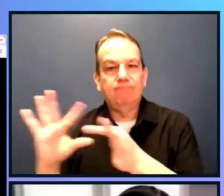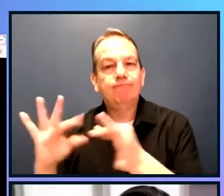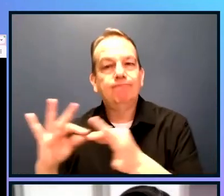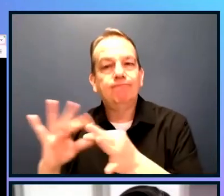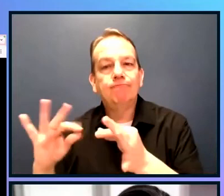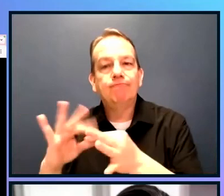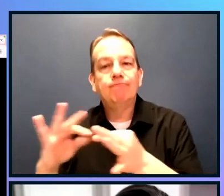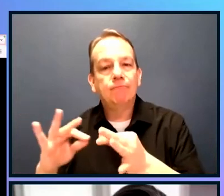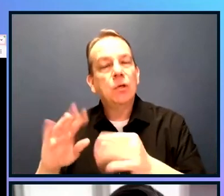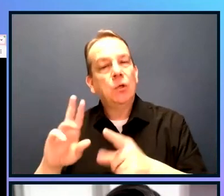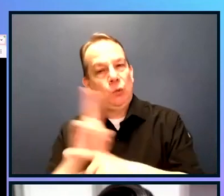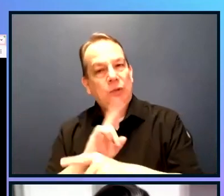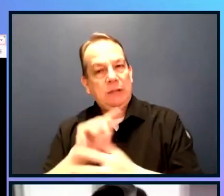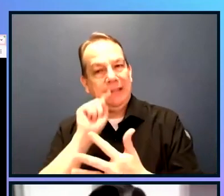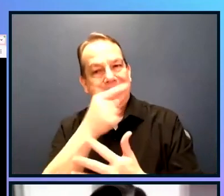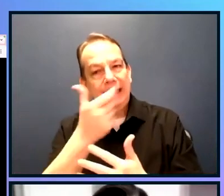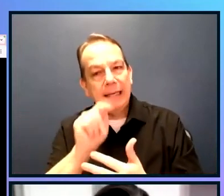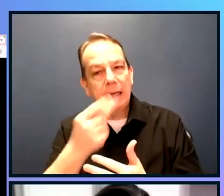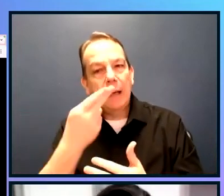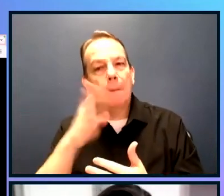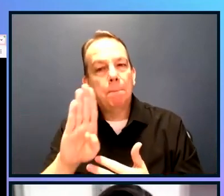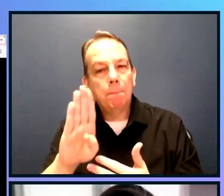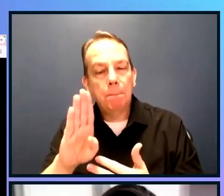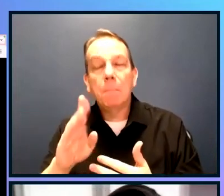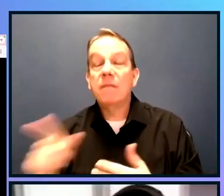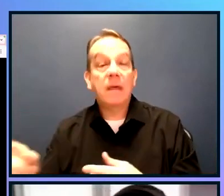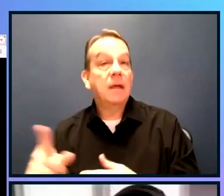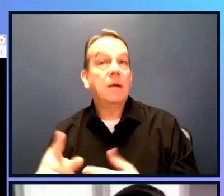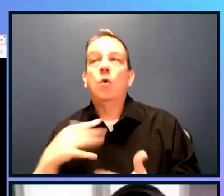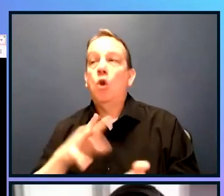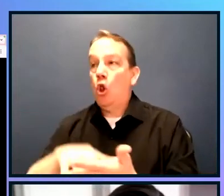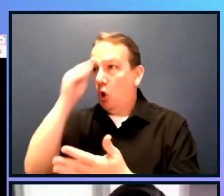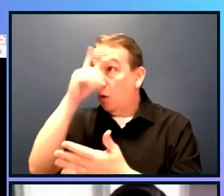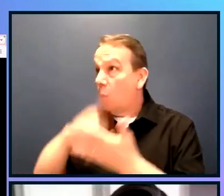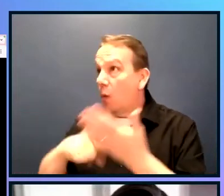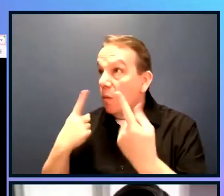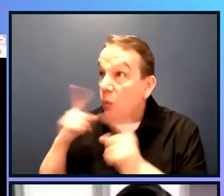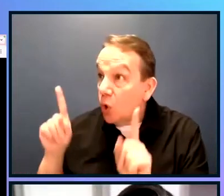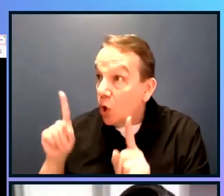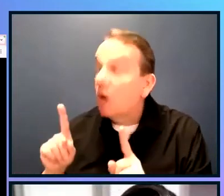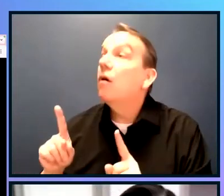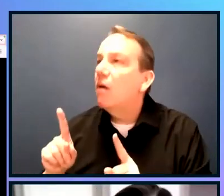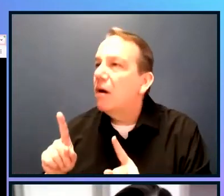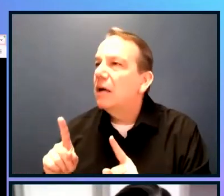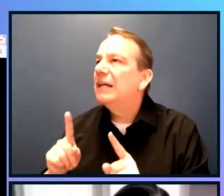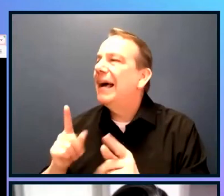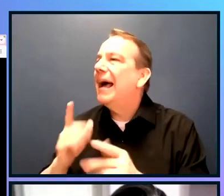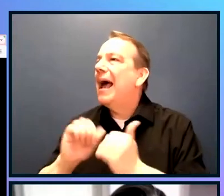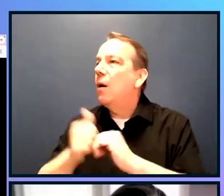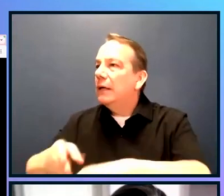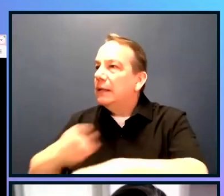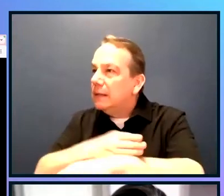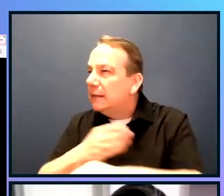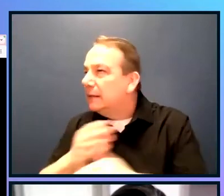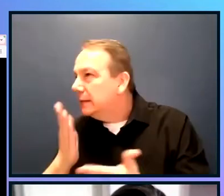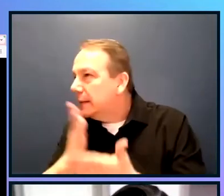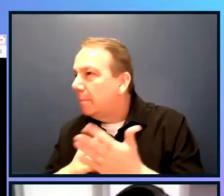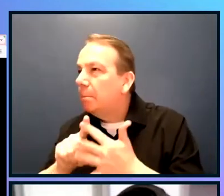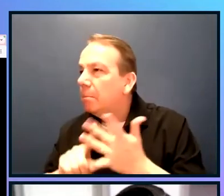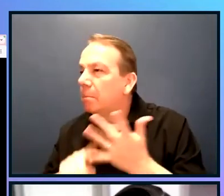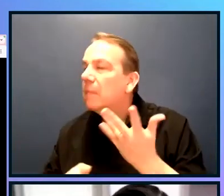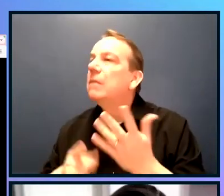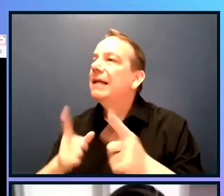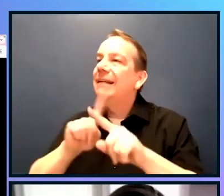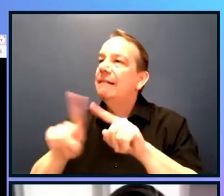GitHub. They learned about what works, what are the areas of friction, and how accessibility features,